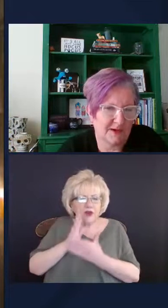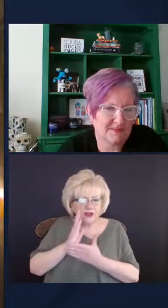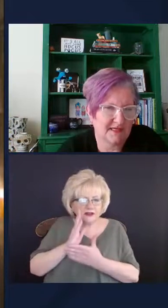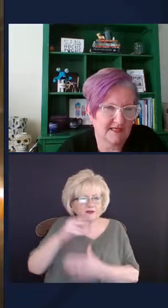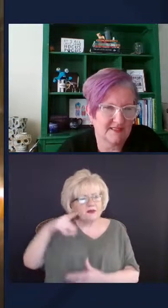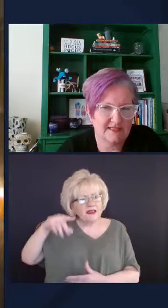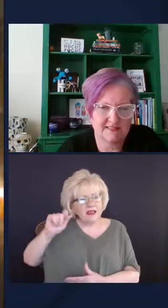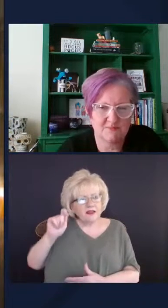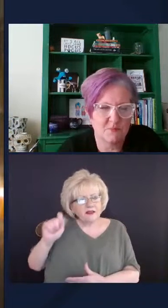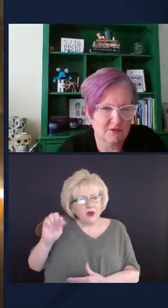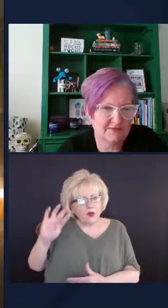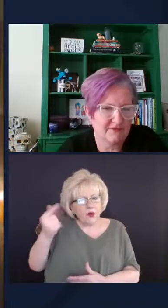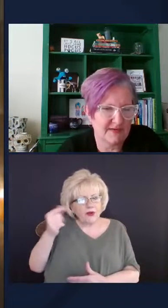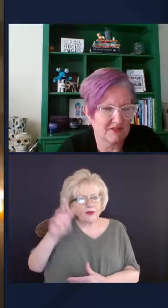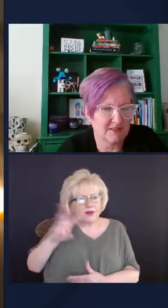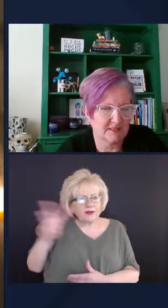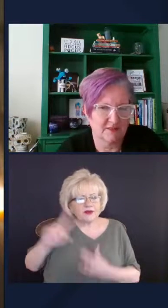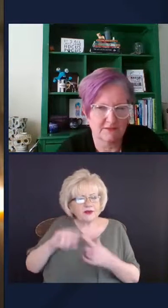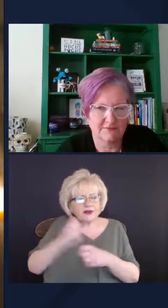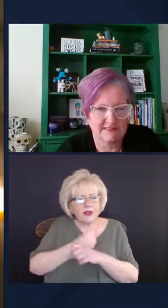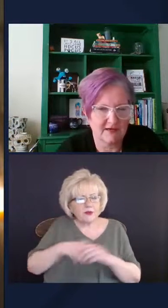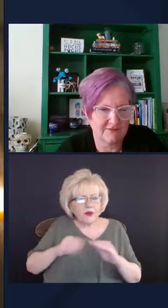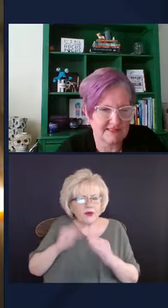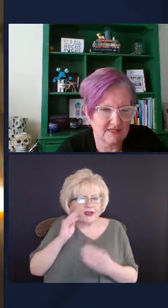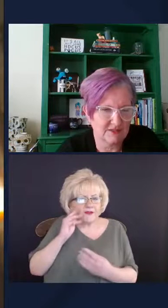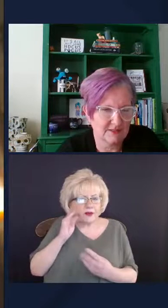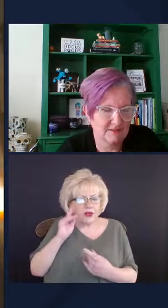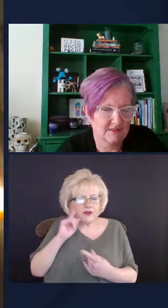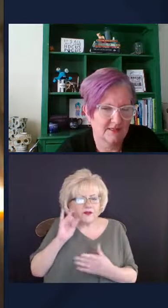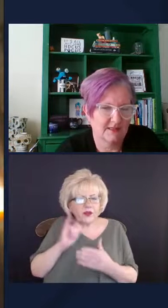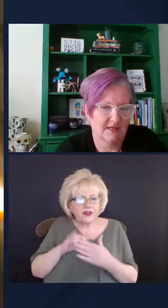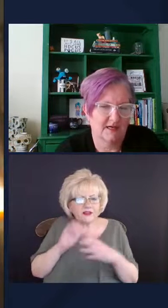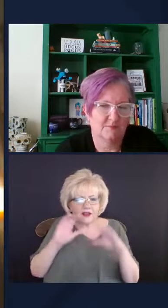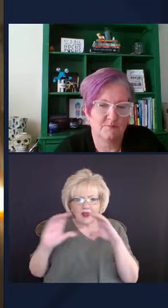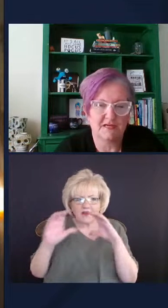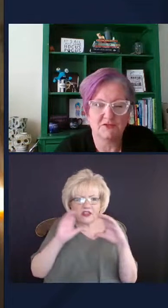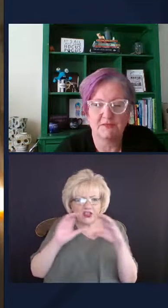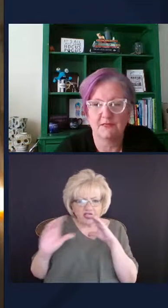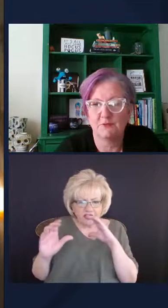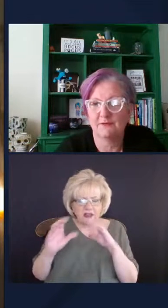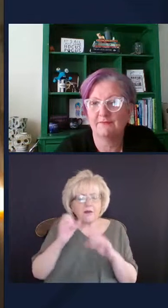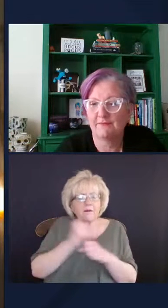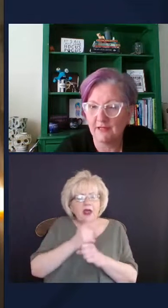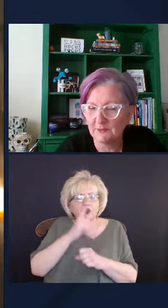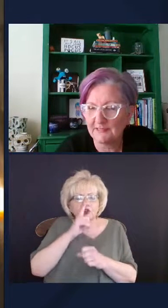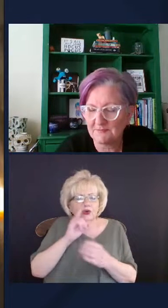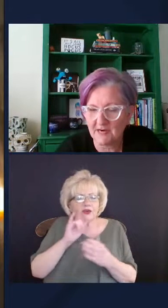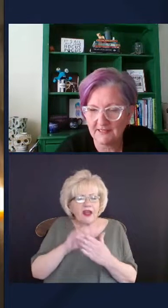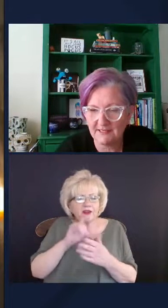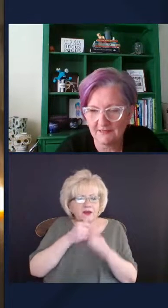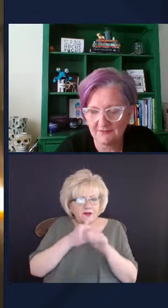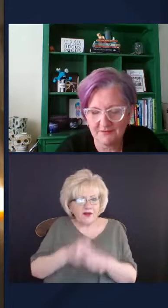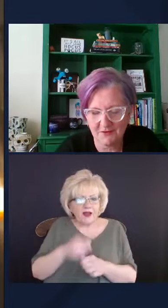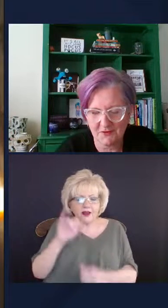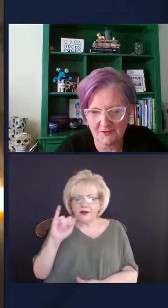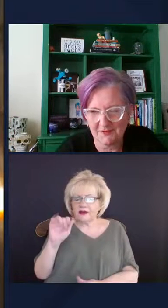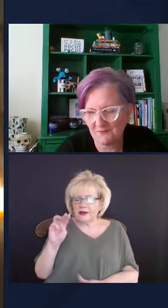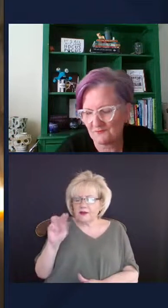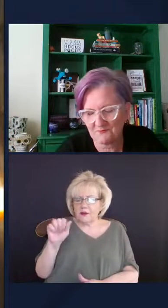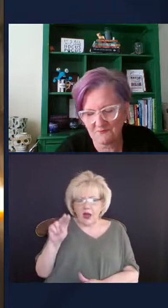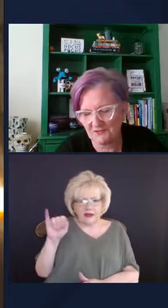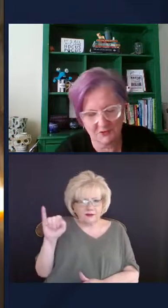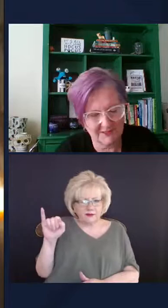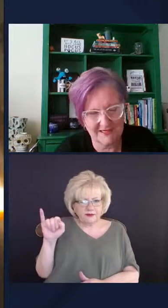disabilityrightspa.org website to get some more information on all of this conversation. Make sure that you are following Imani on